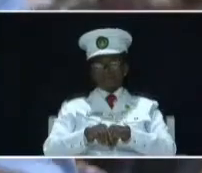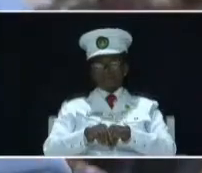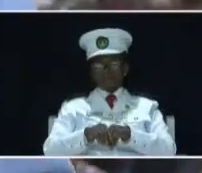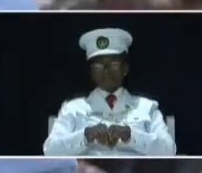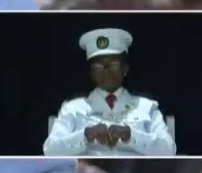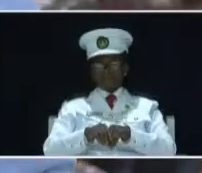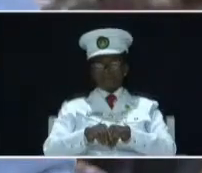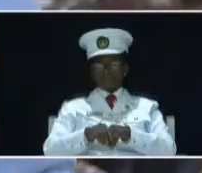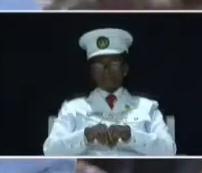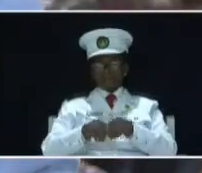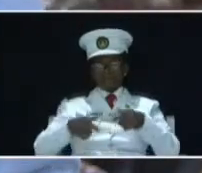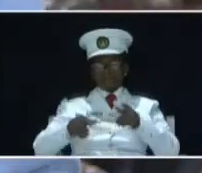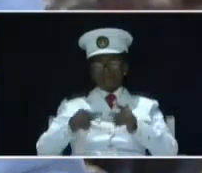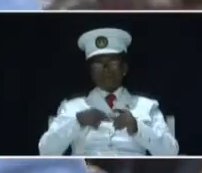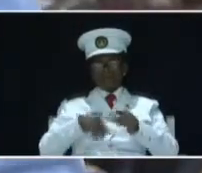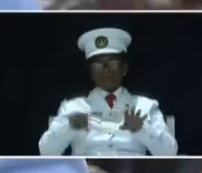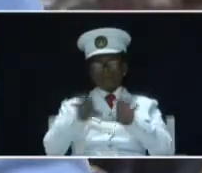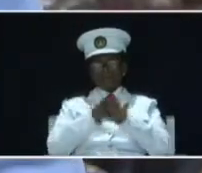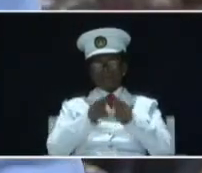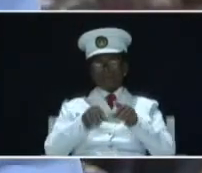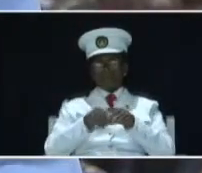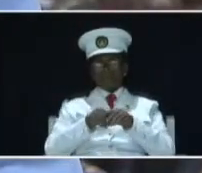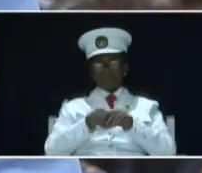Let me round up.